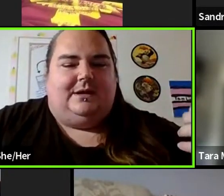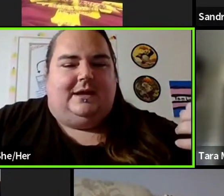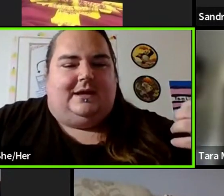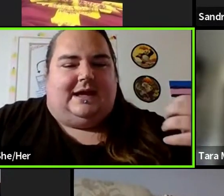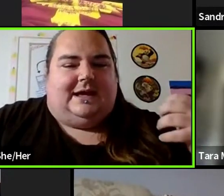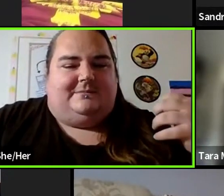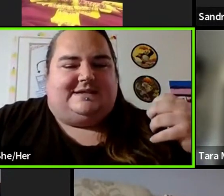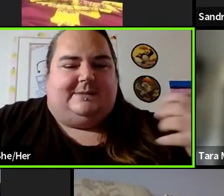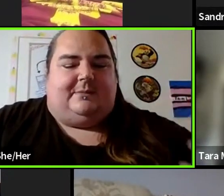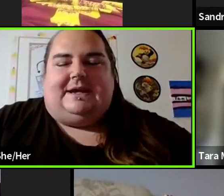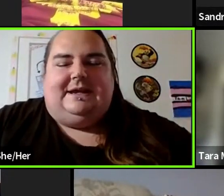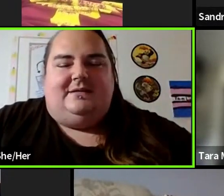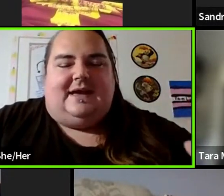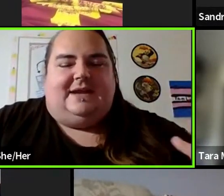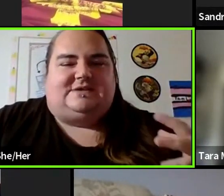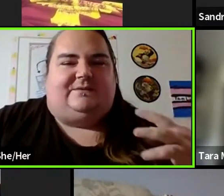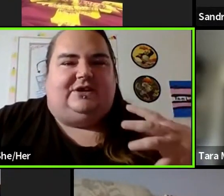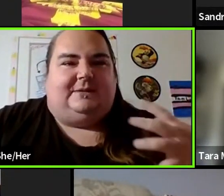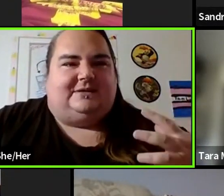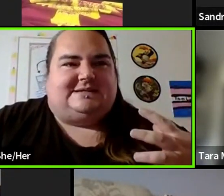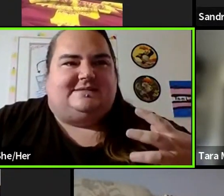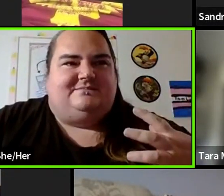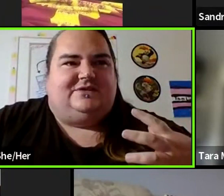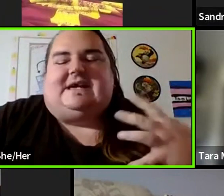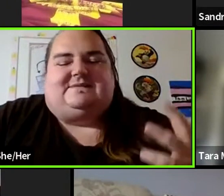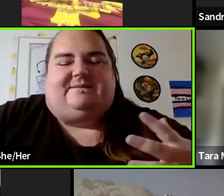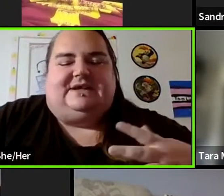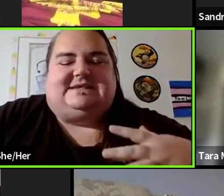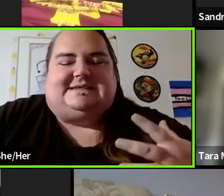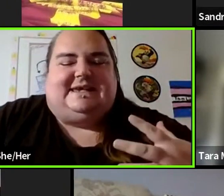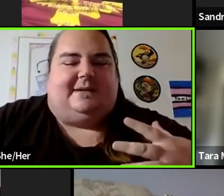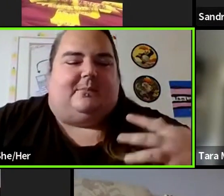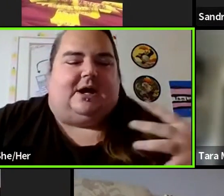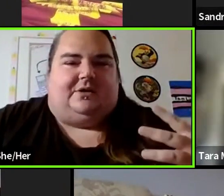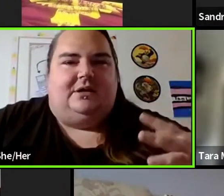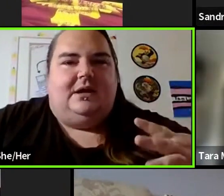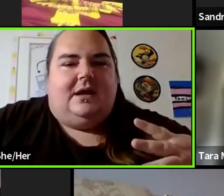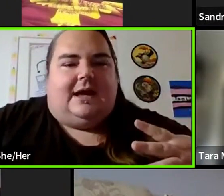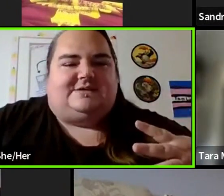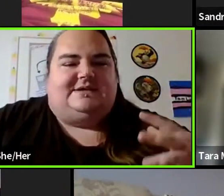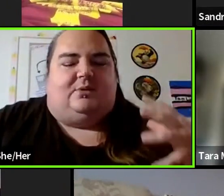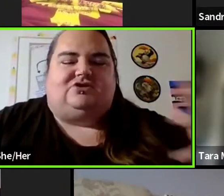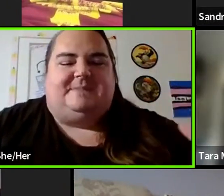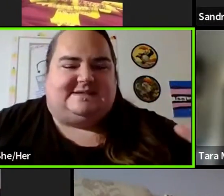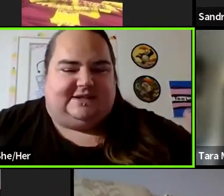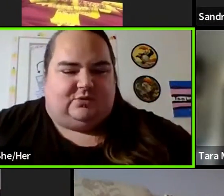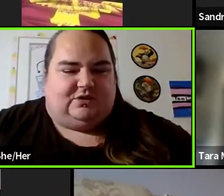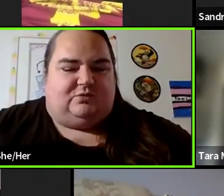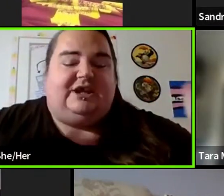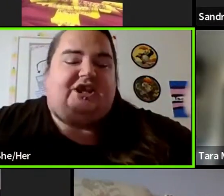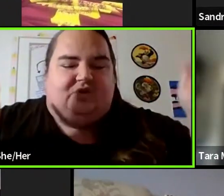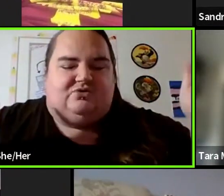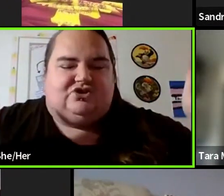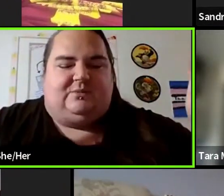around disabled body and also feeling good about themselves, like feeling sexy and a model. And so these portraits basically